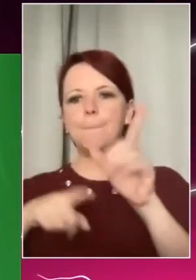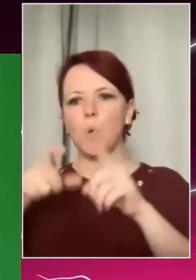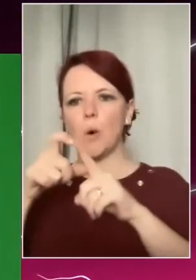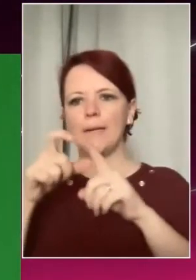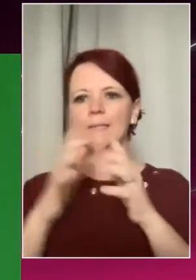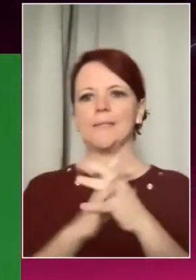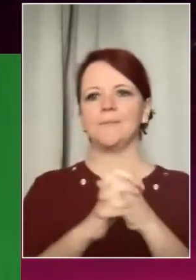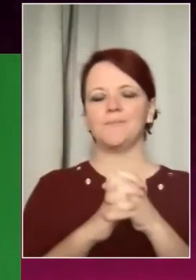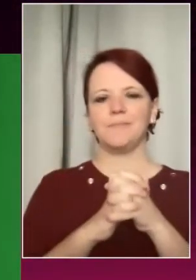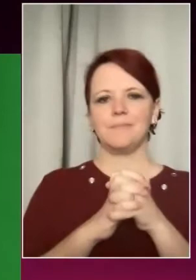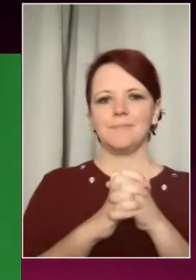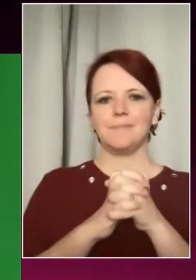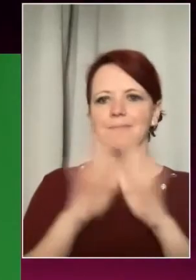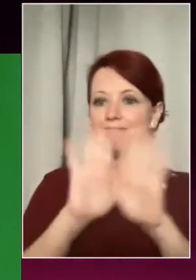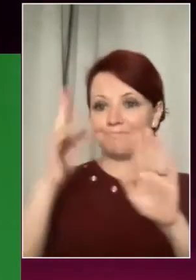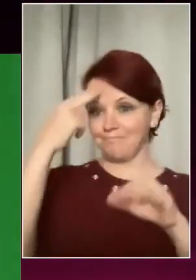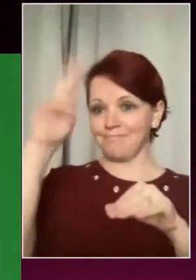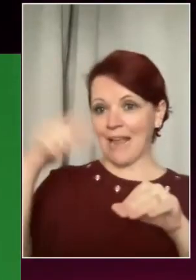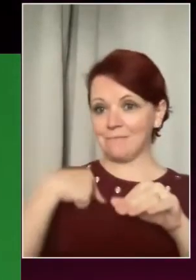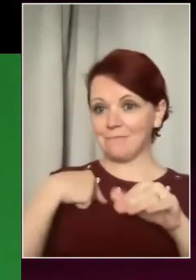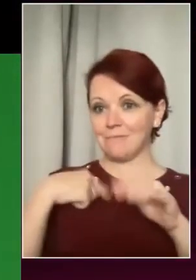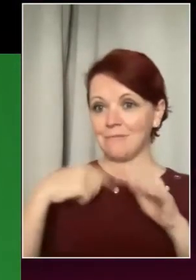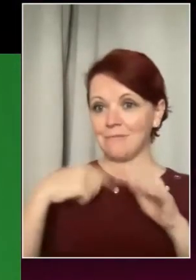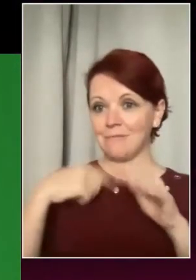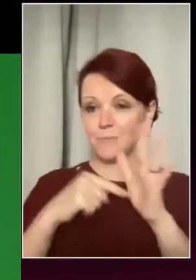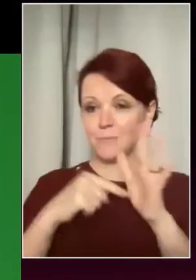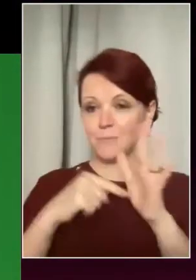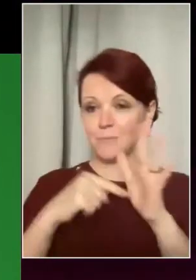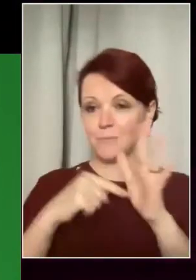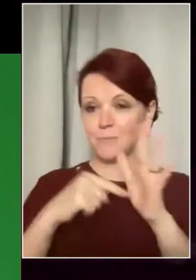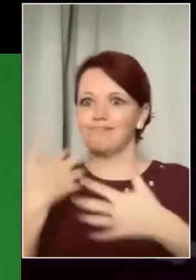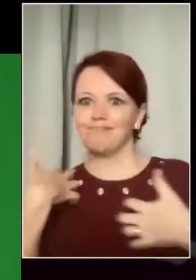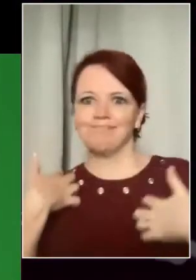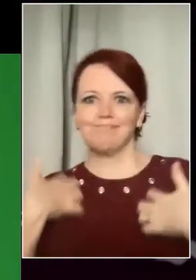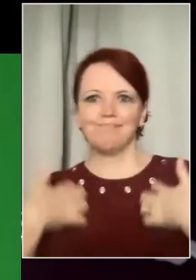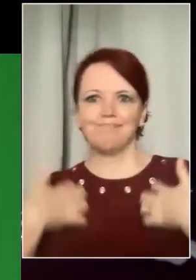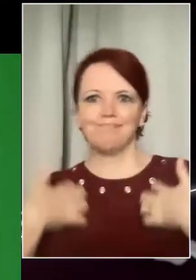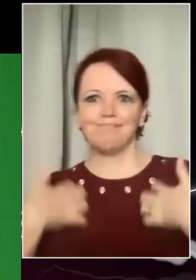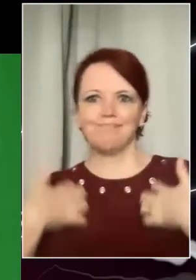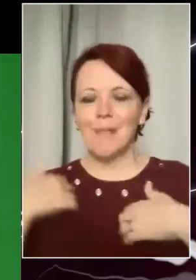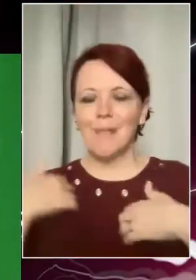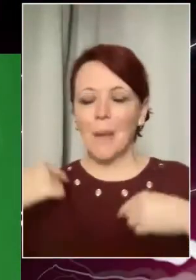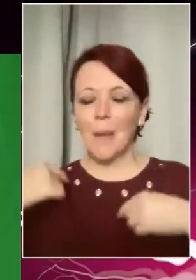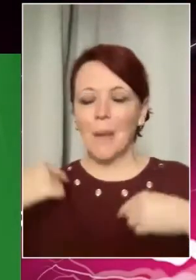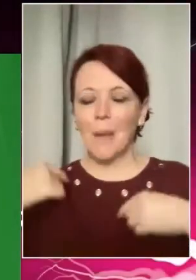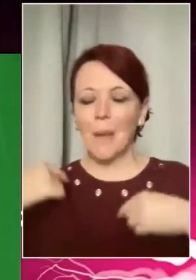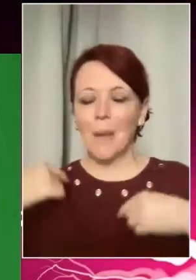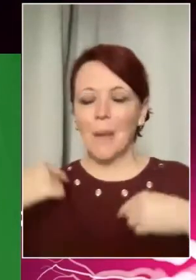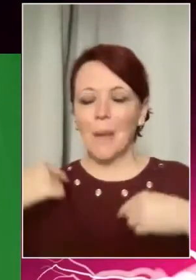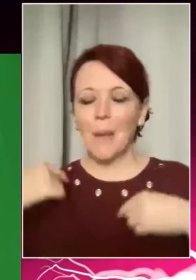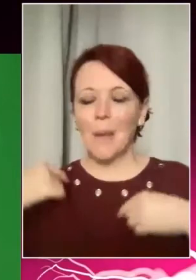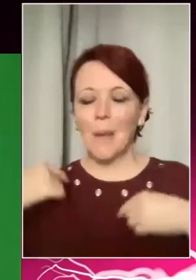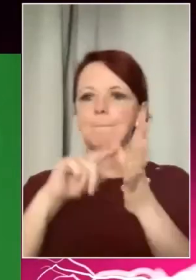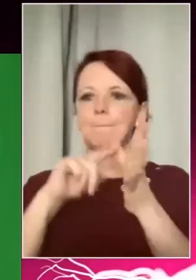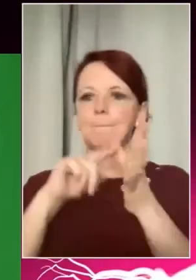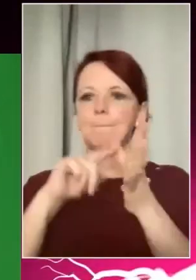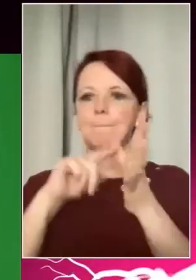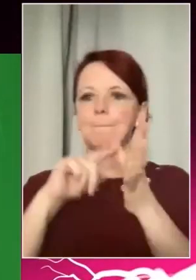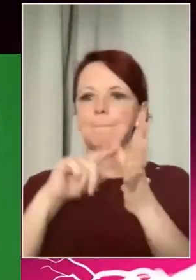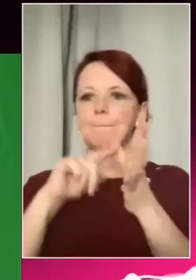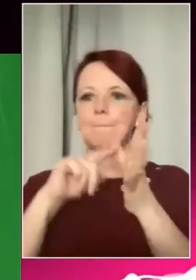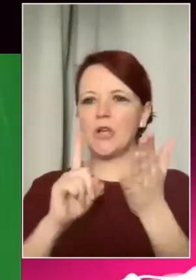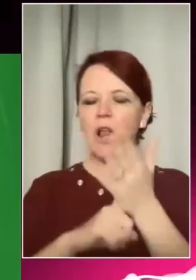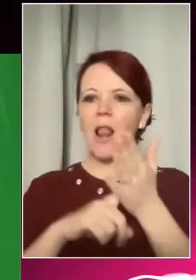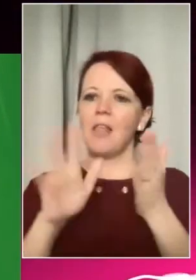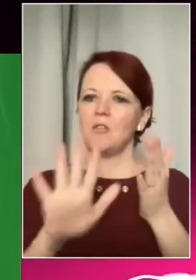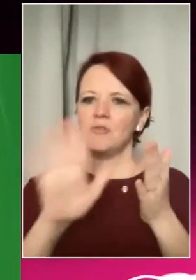Hello everyone, my name is Joe Boyd and I'm really excited to represent Marshall at the Regional Awards. Marshall are delighted to